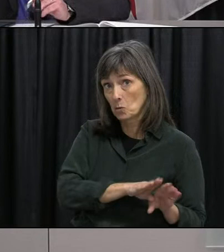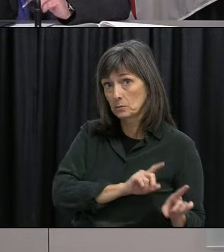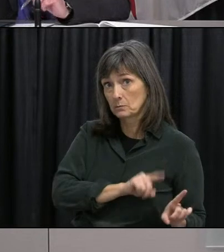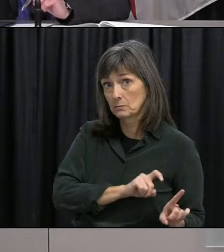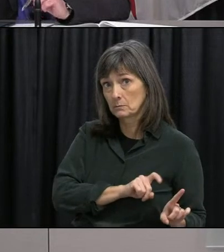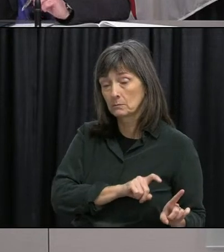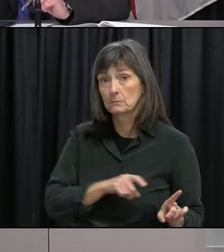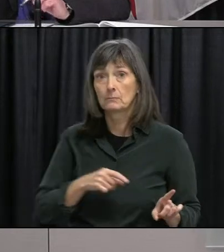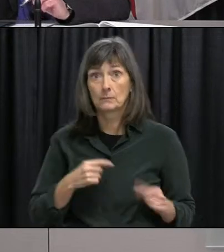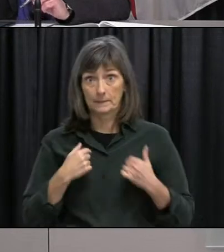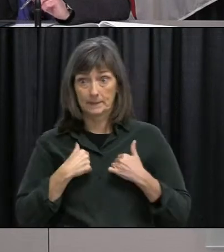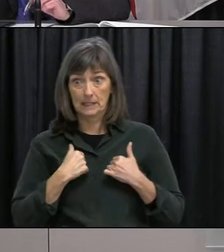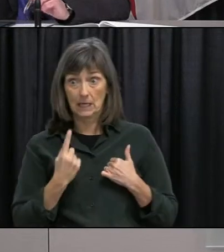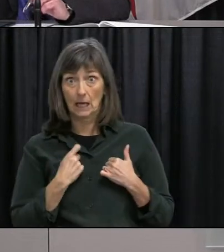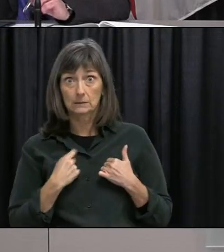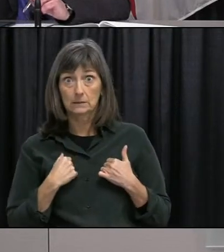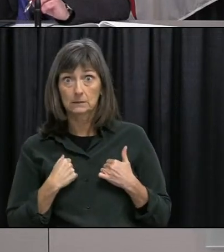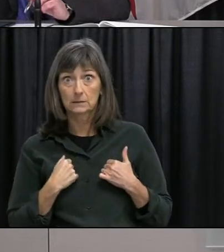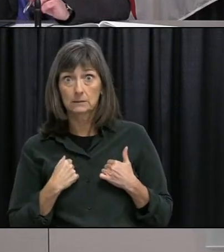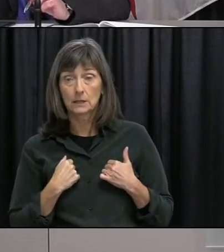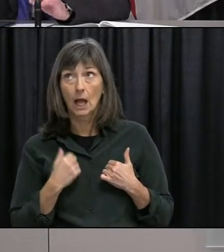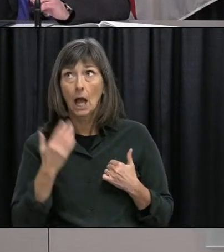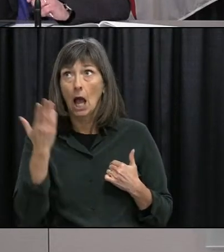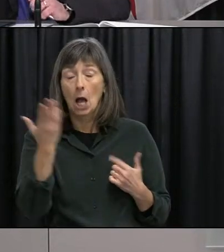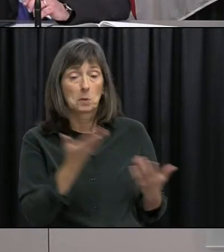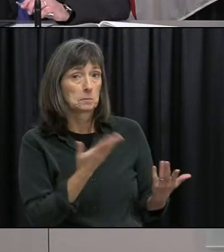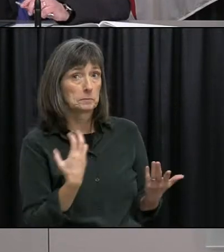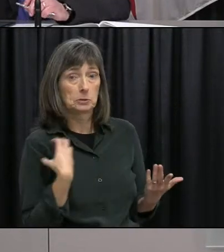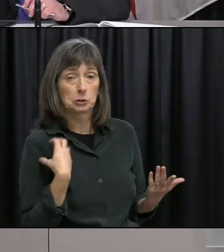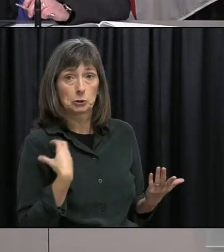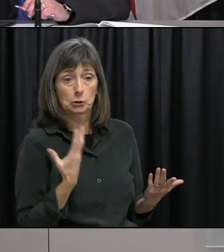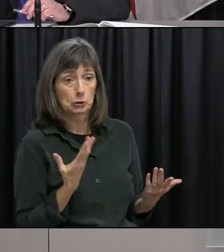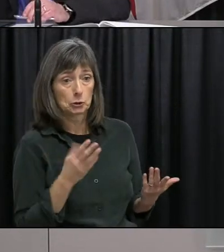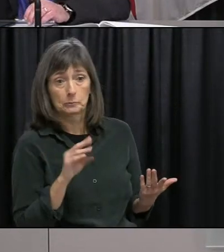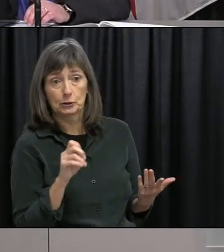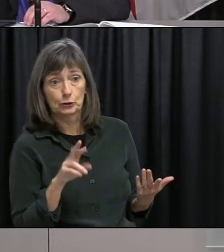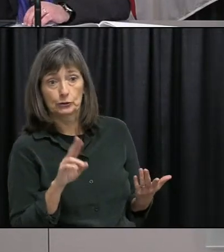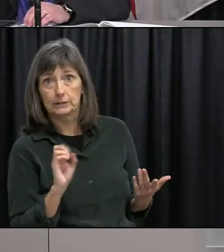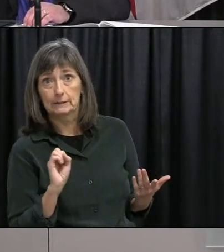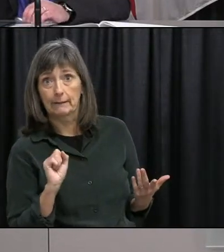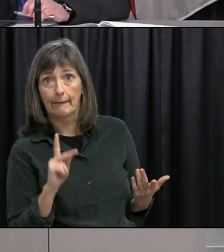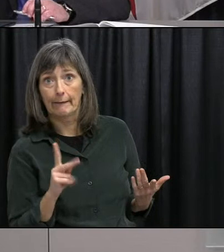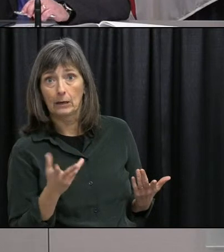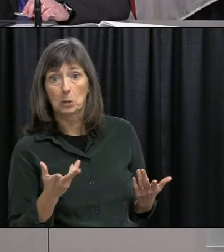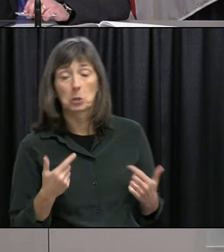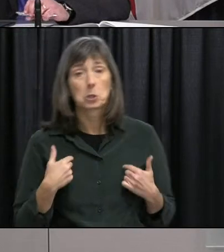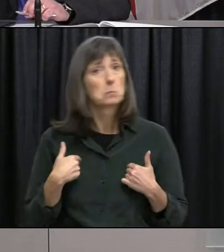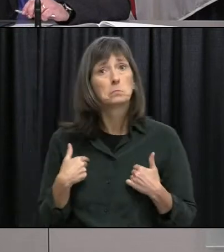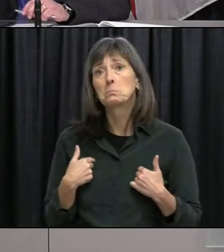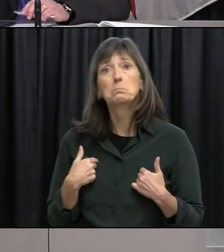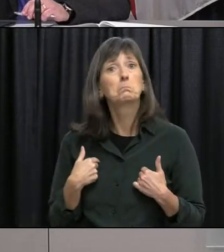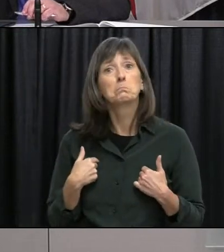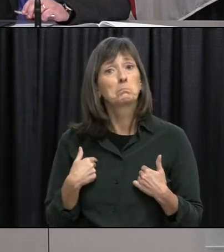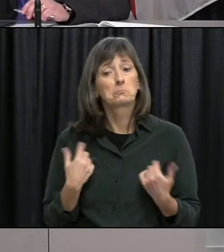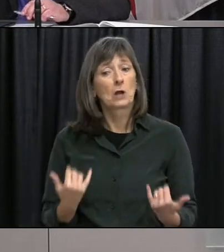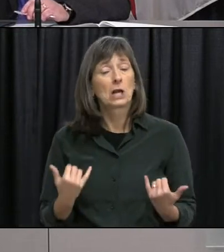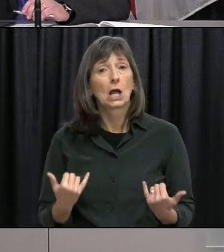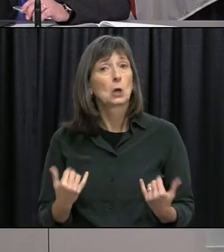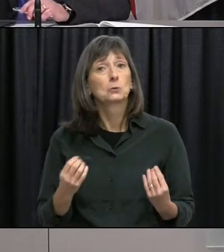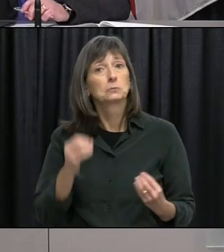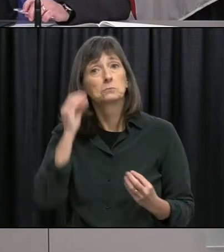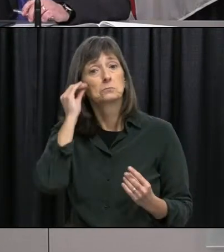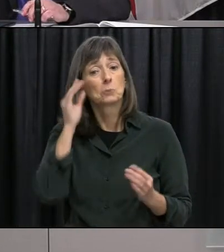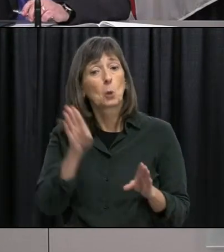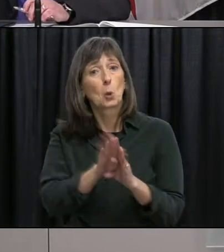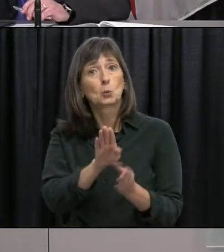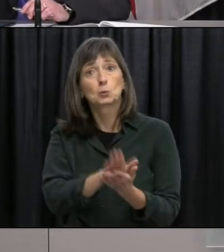That question for me? Well, either the Minister and Mr. Stack. Not at this time. We're